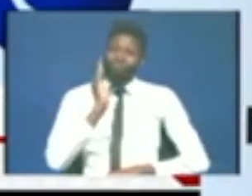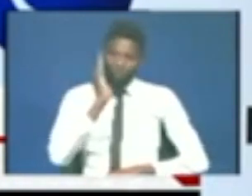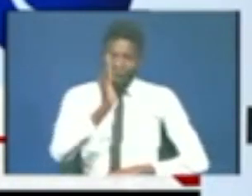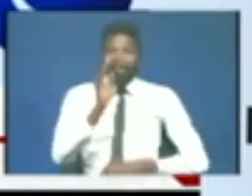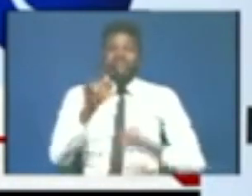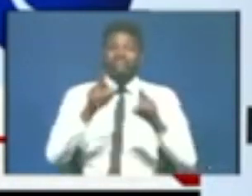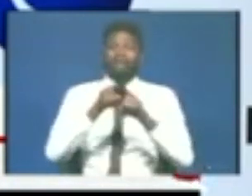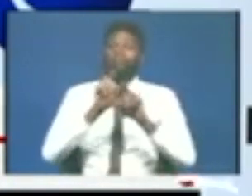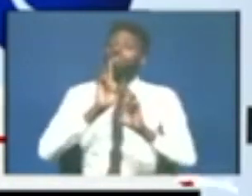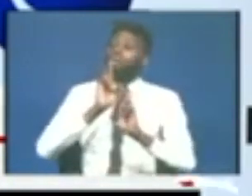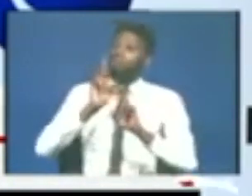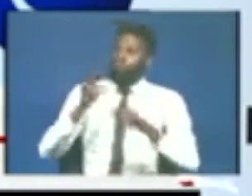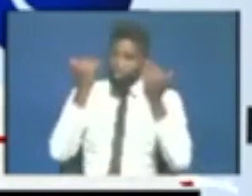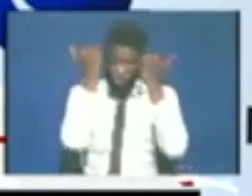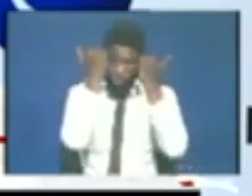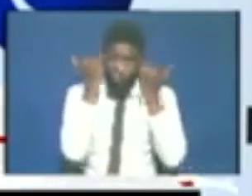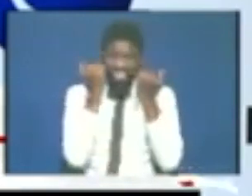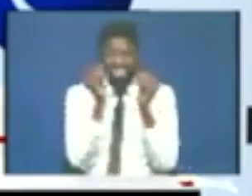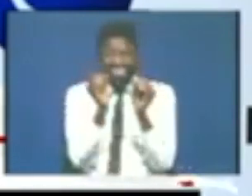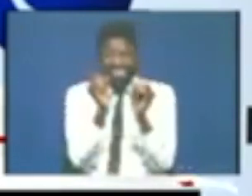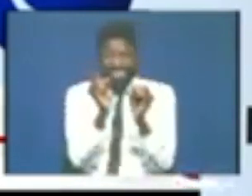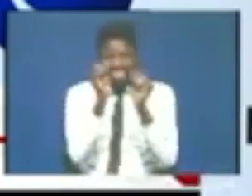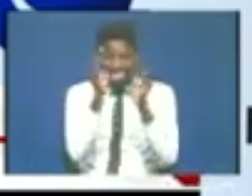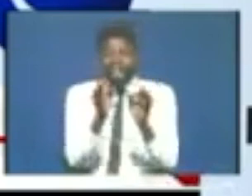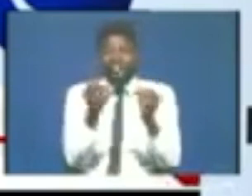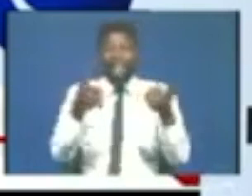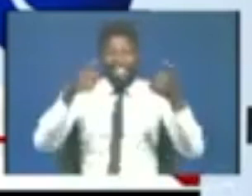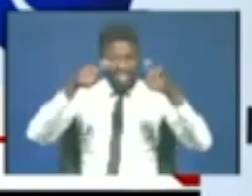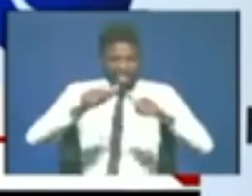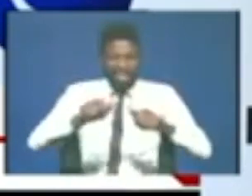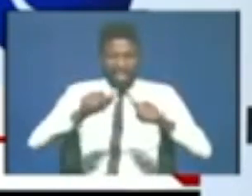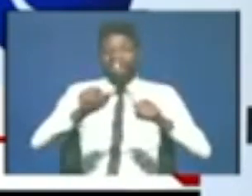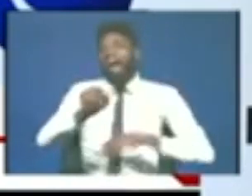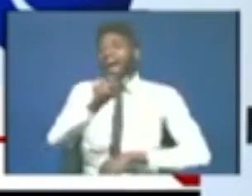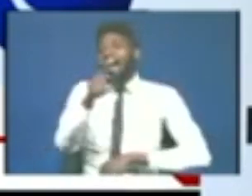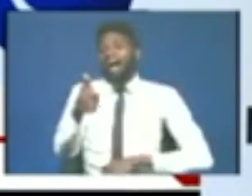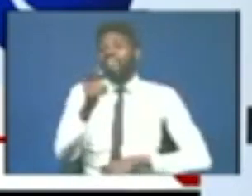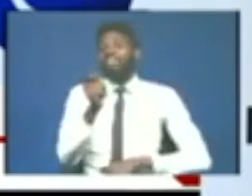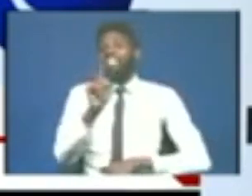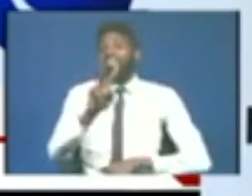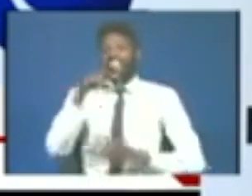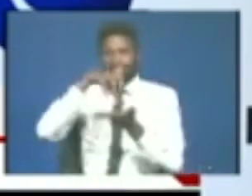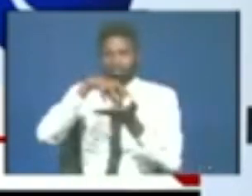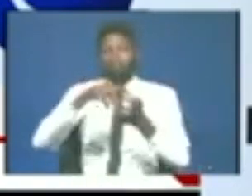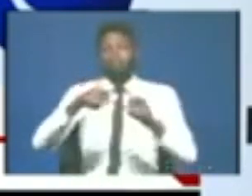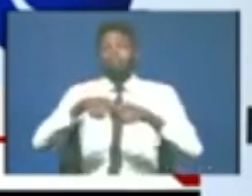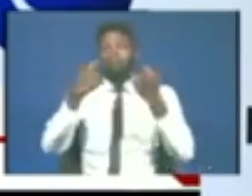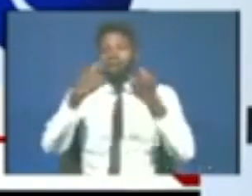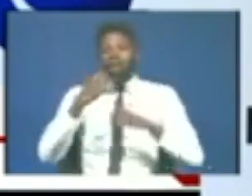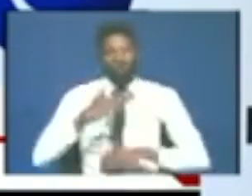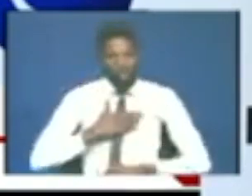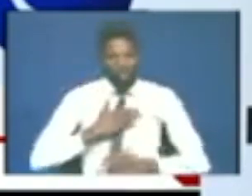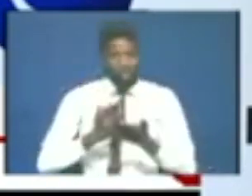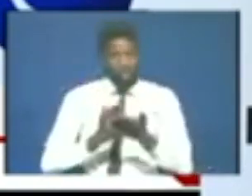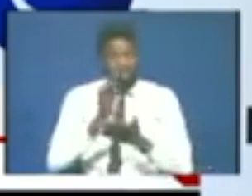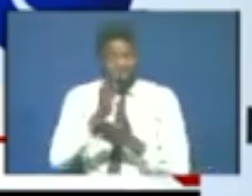if any of media house infringes on these rights. Therefore, catch the FIFA